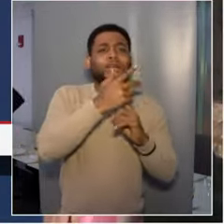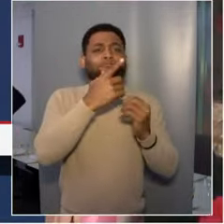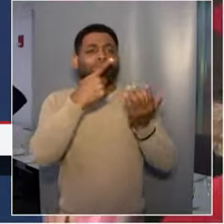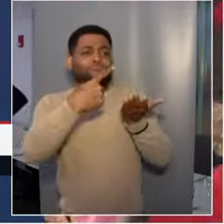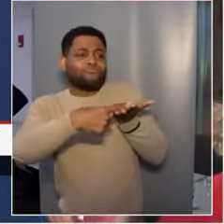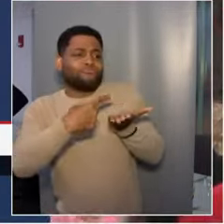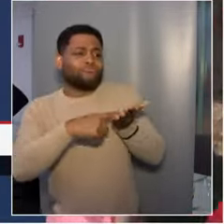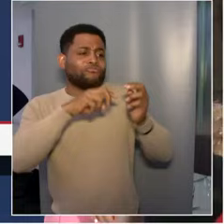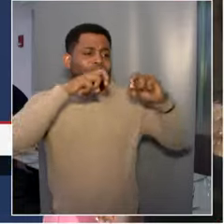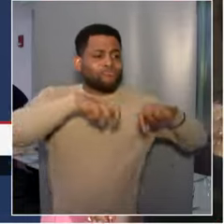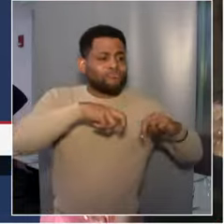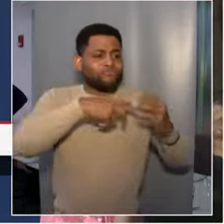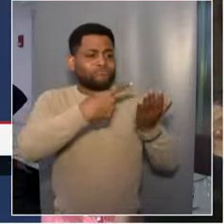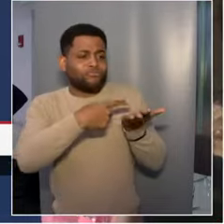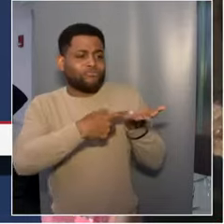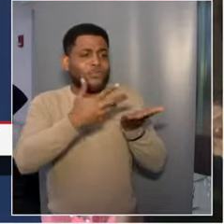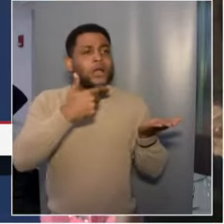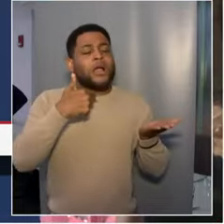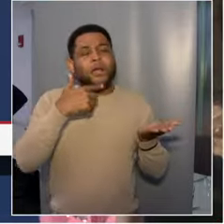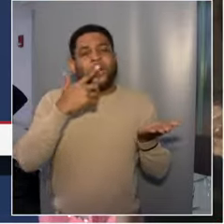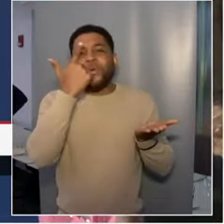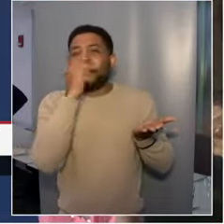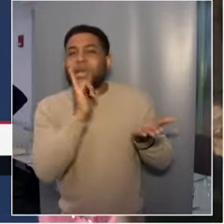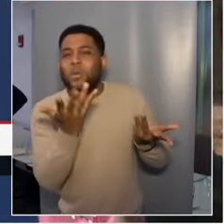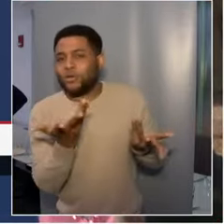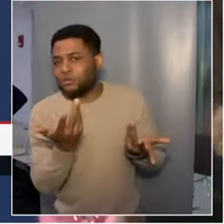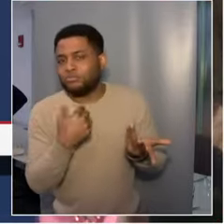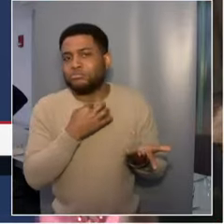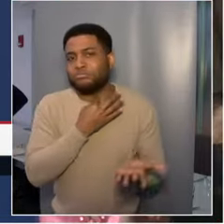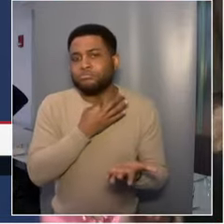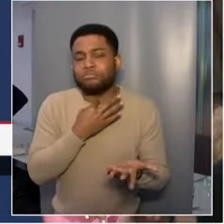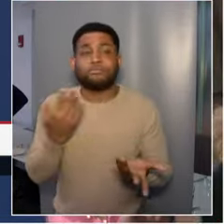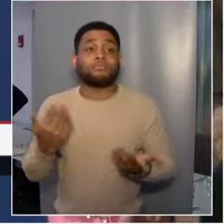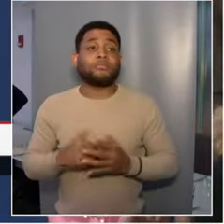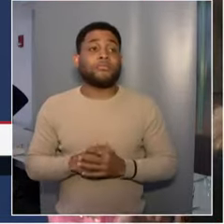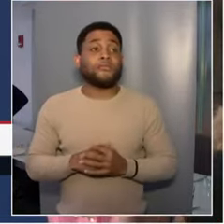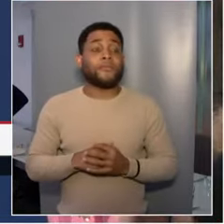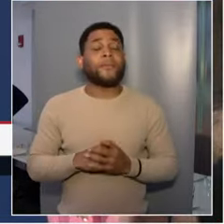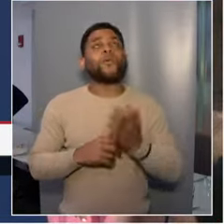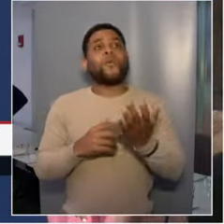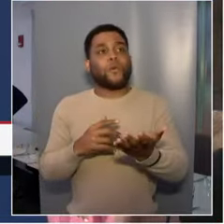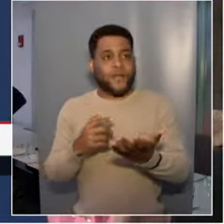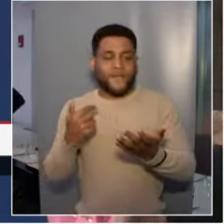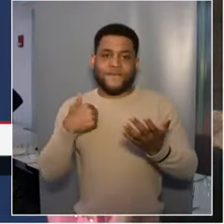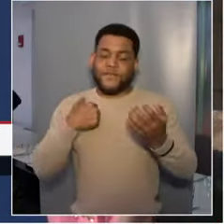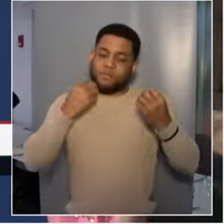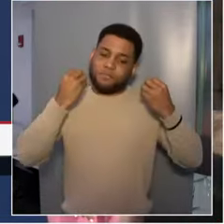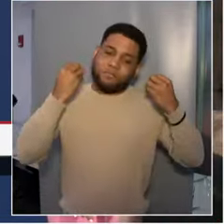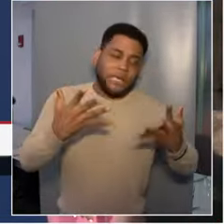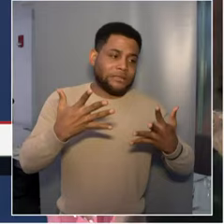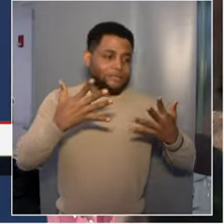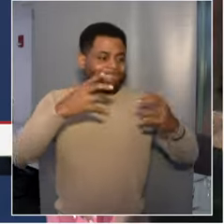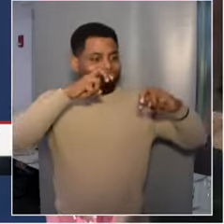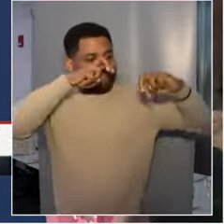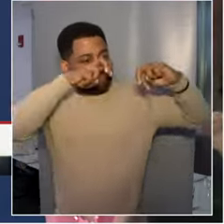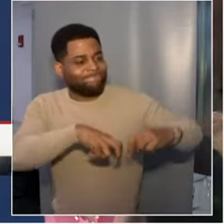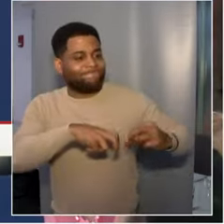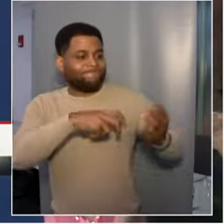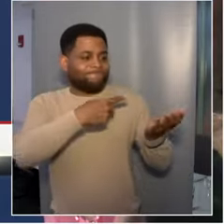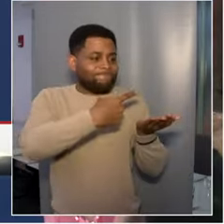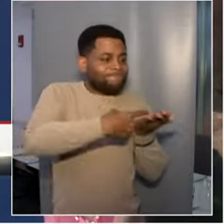of meetings. We've had lots of calls. And we have been in touch throughout. I